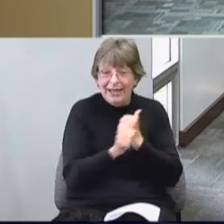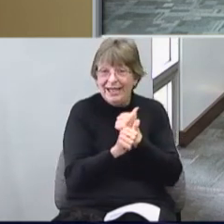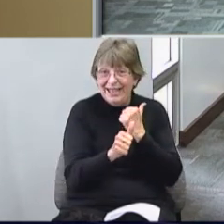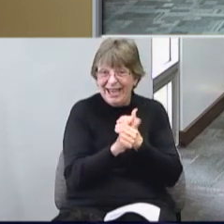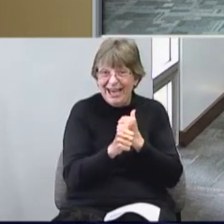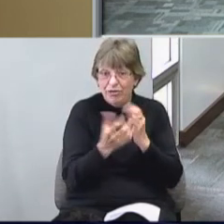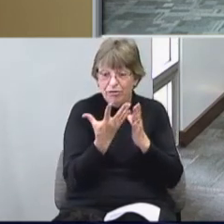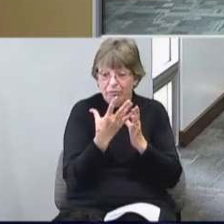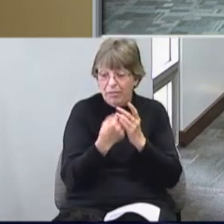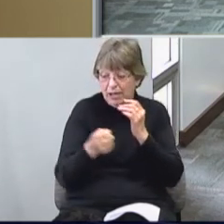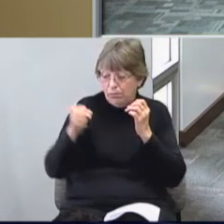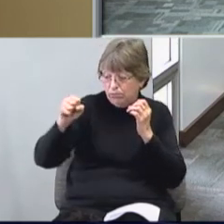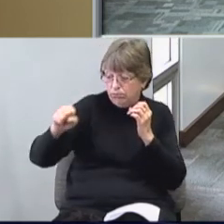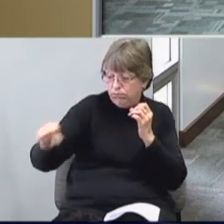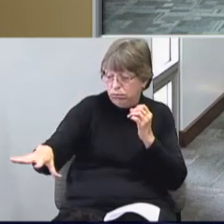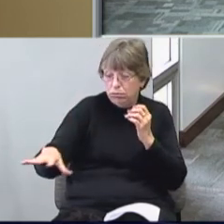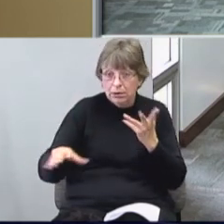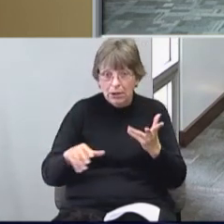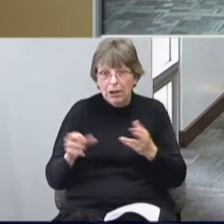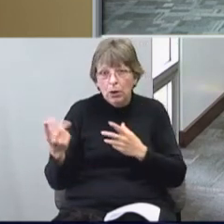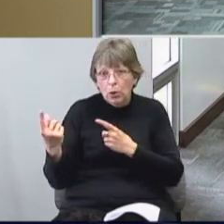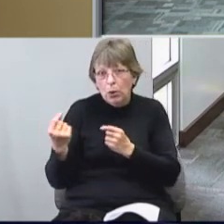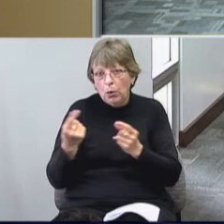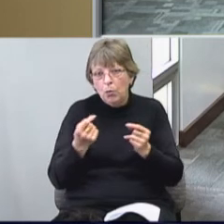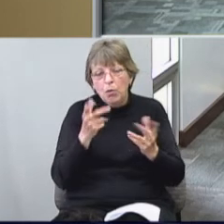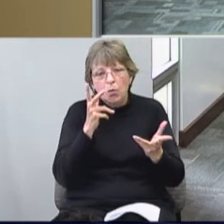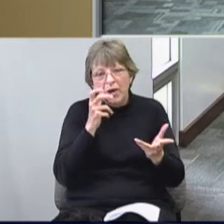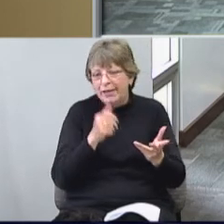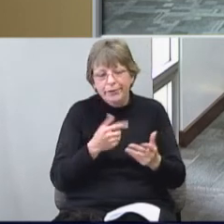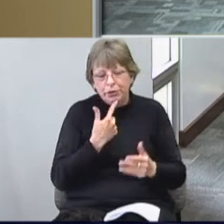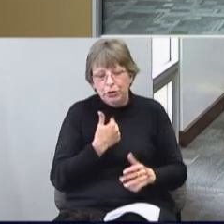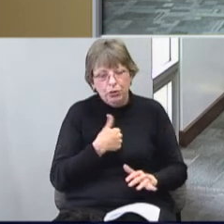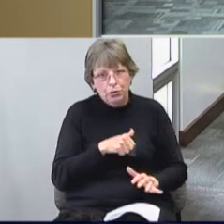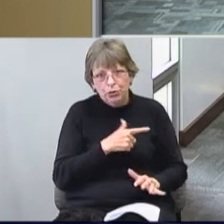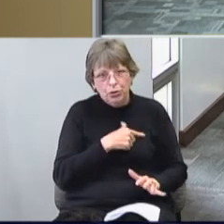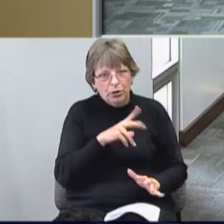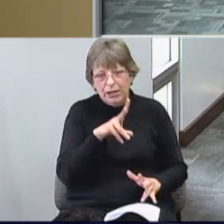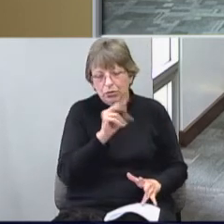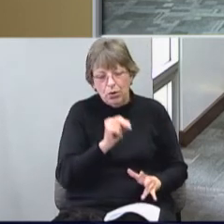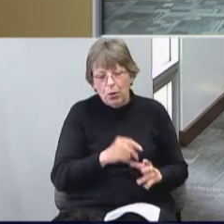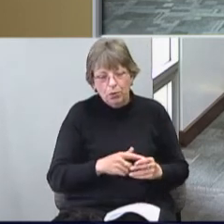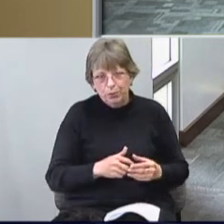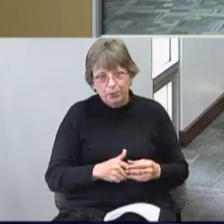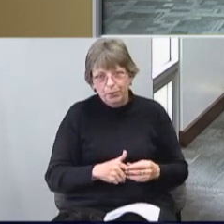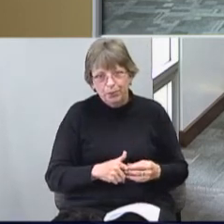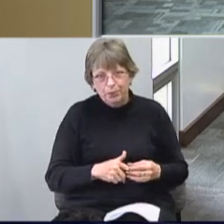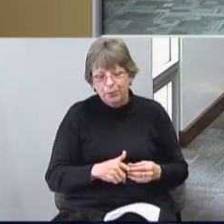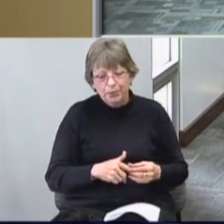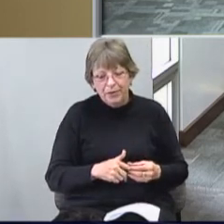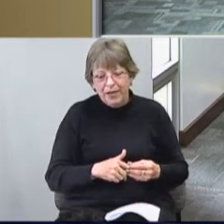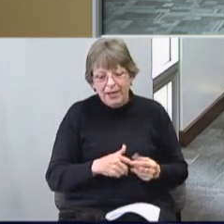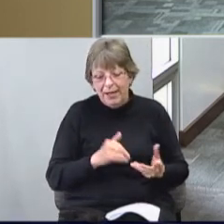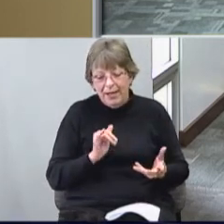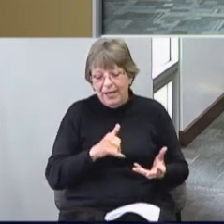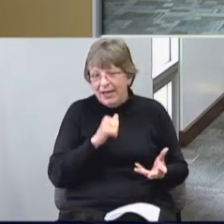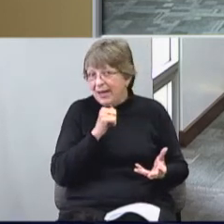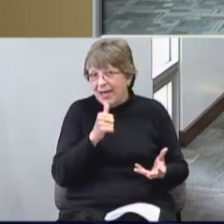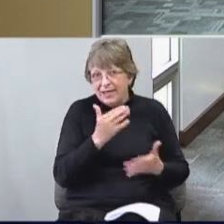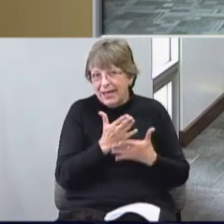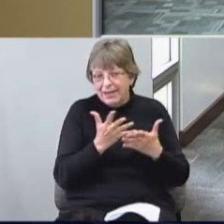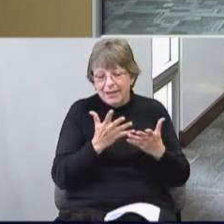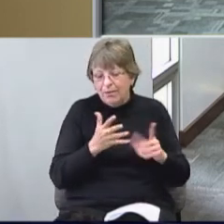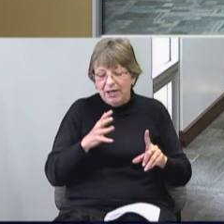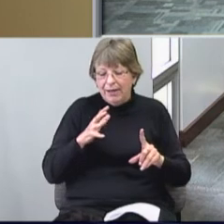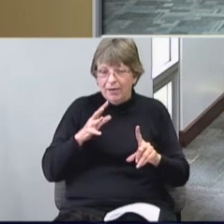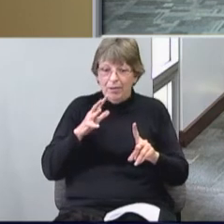that's a rumor that we frequently hear. She said no, they've not. That's not been something that's been attacked. As